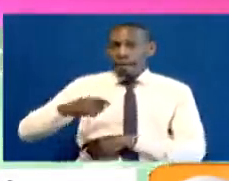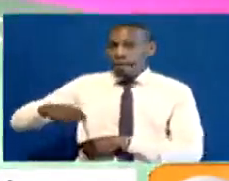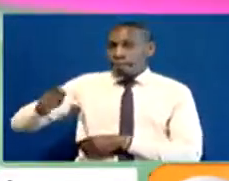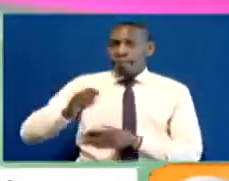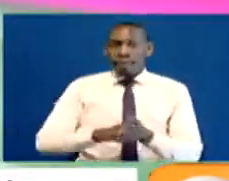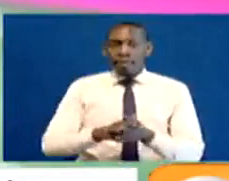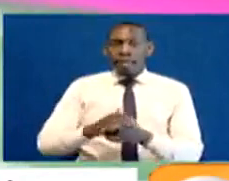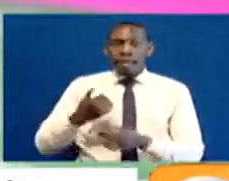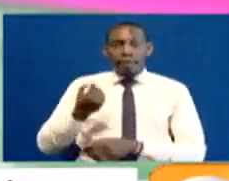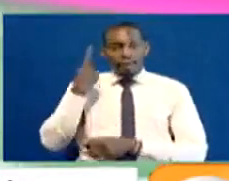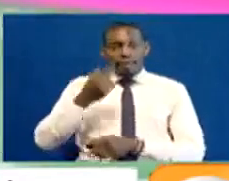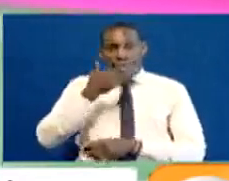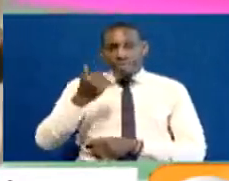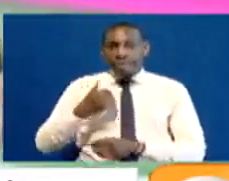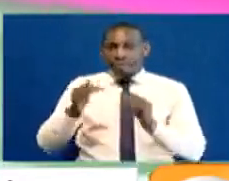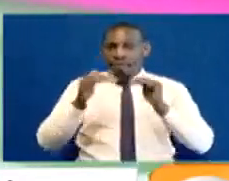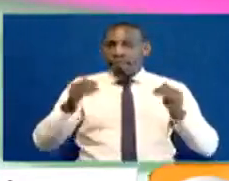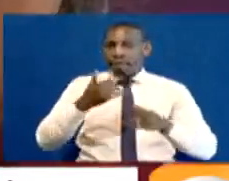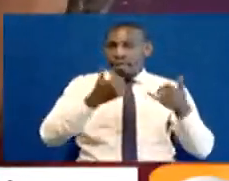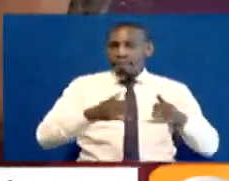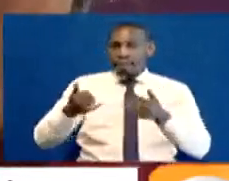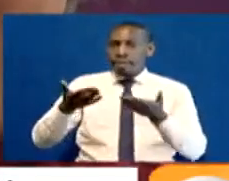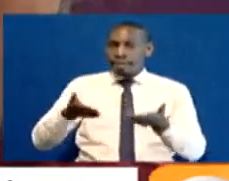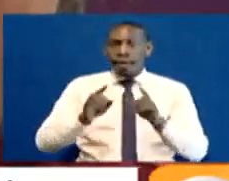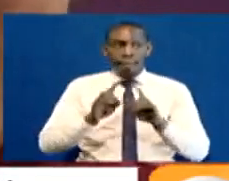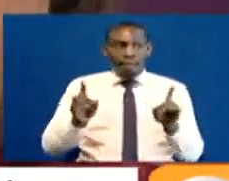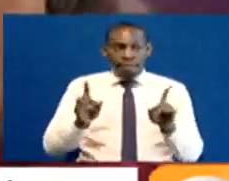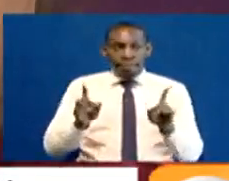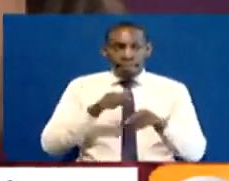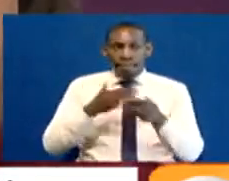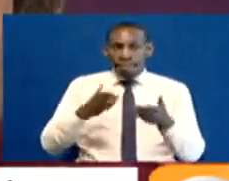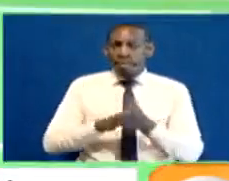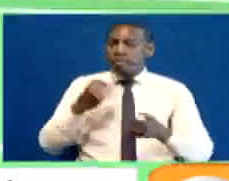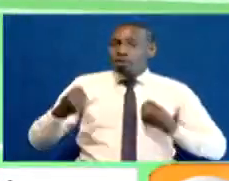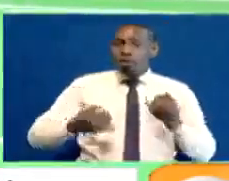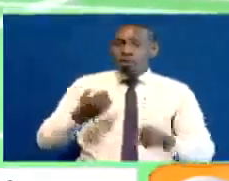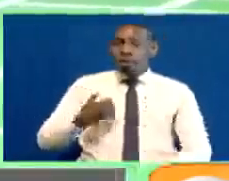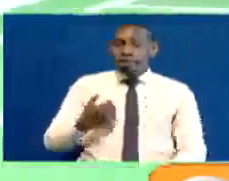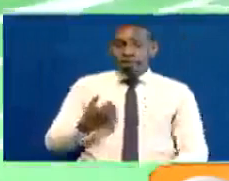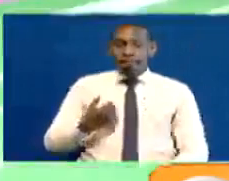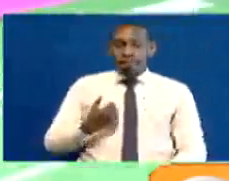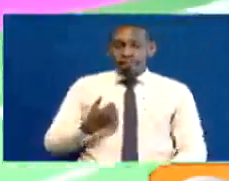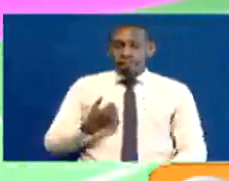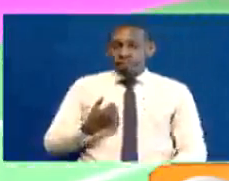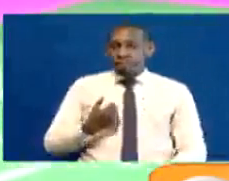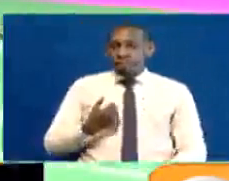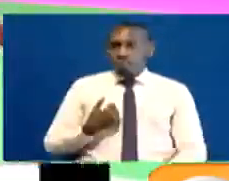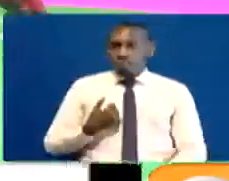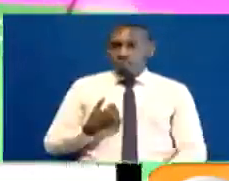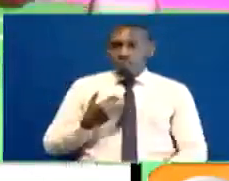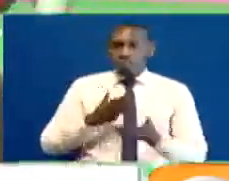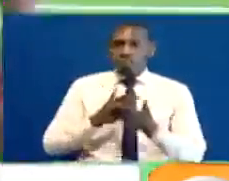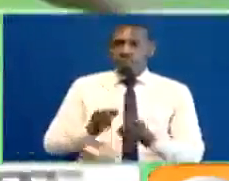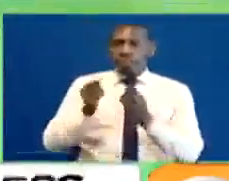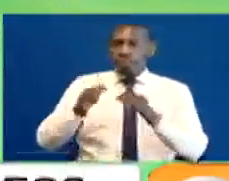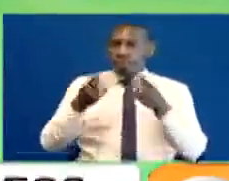better understanding of the level of play here. But so far, I'm just excited. It's a big privilege